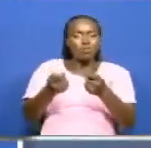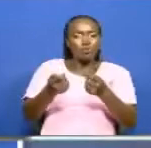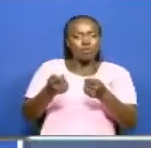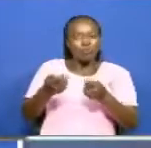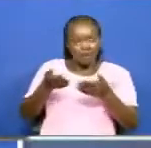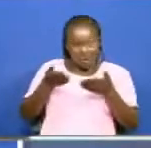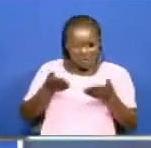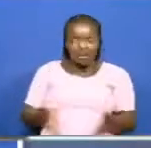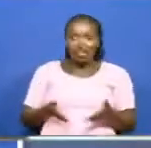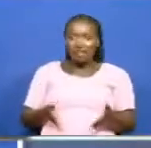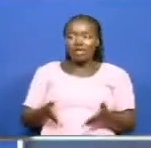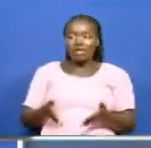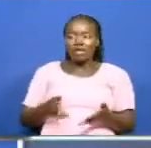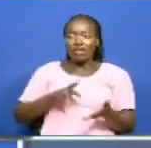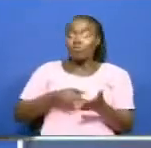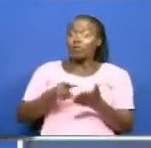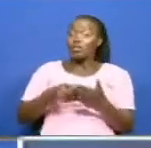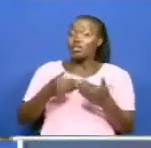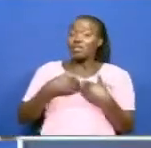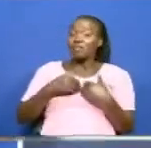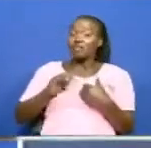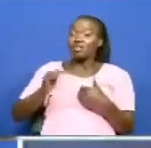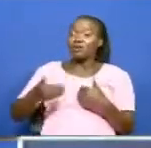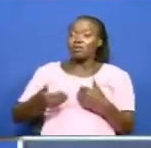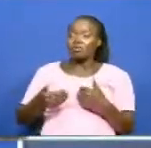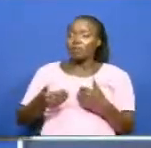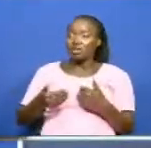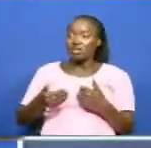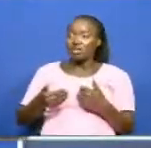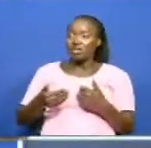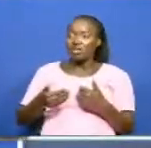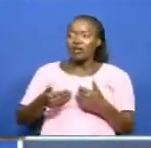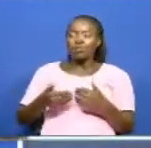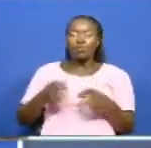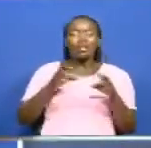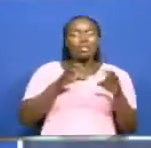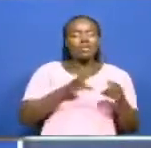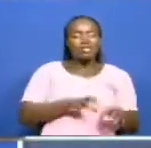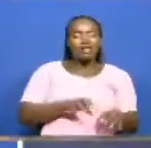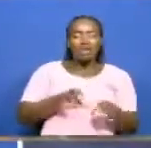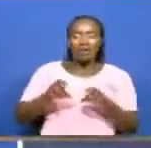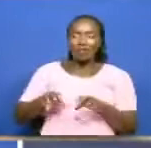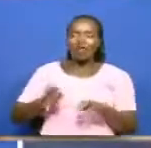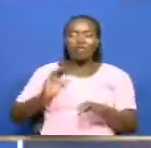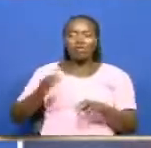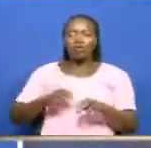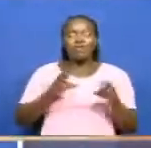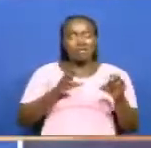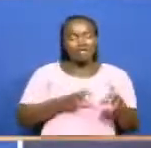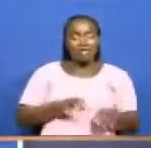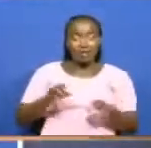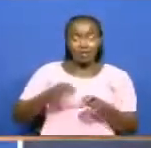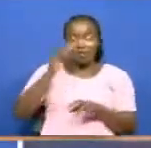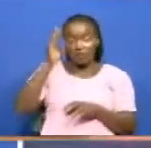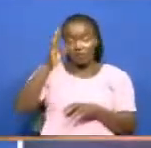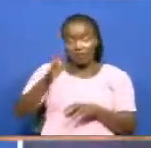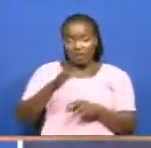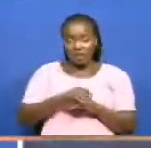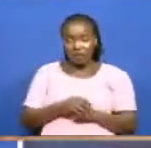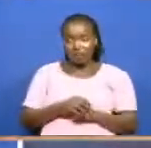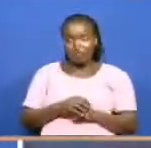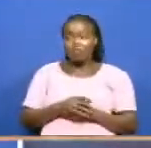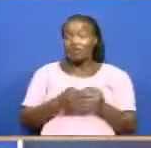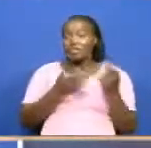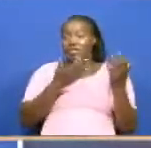Kibuyuni ambako tuko na mradi sisi wa mama, wavuvi wataathirika na sisi wa mama wataathirika. The women of Kibuyuni are hoping